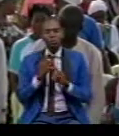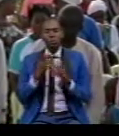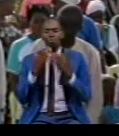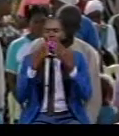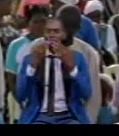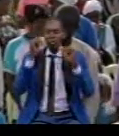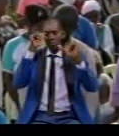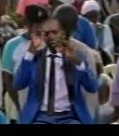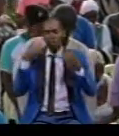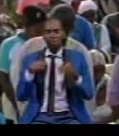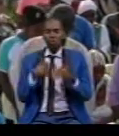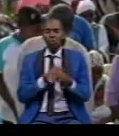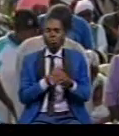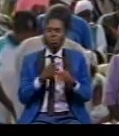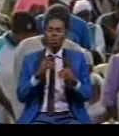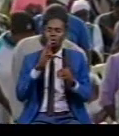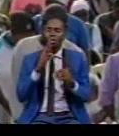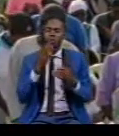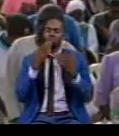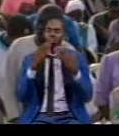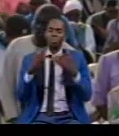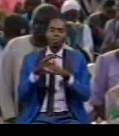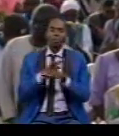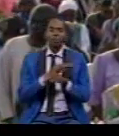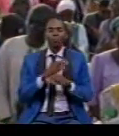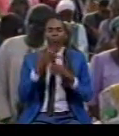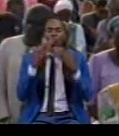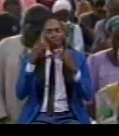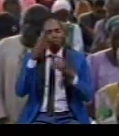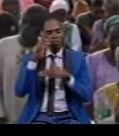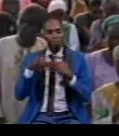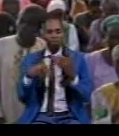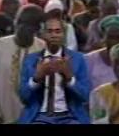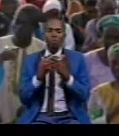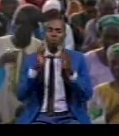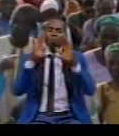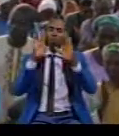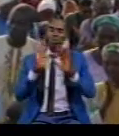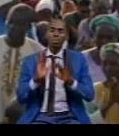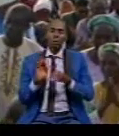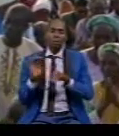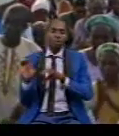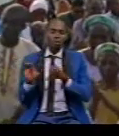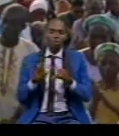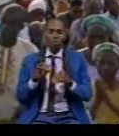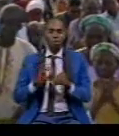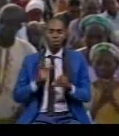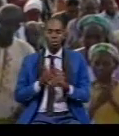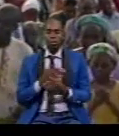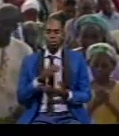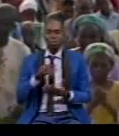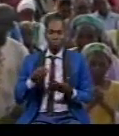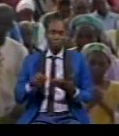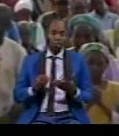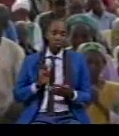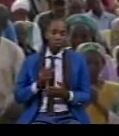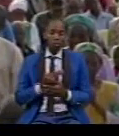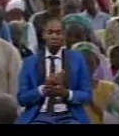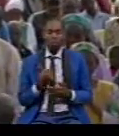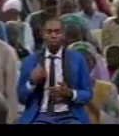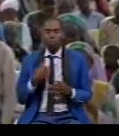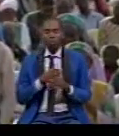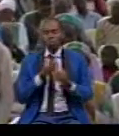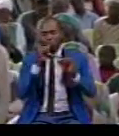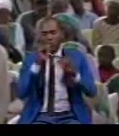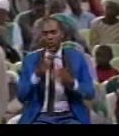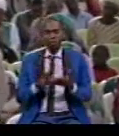him brings conversion, total conversion in every area of your life. Number two,